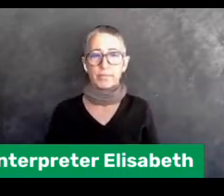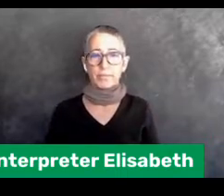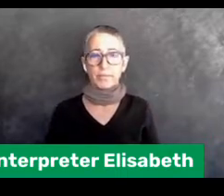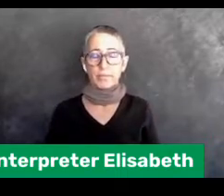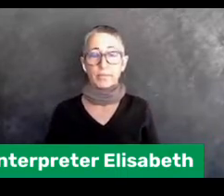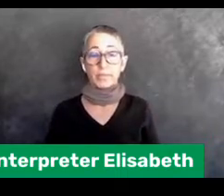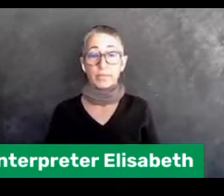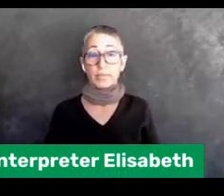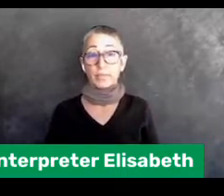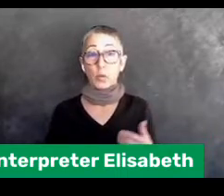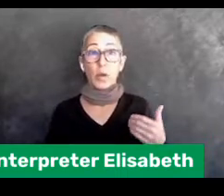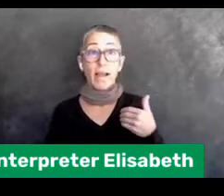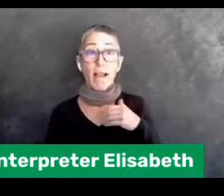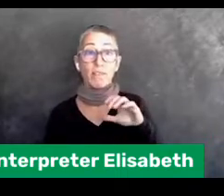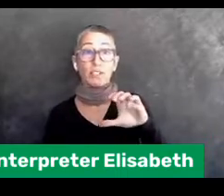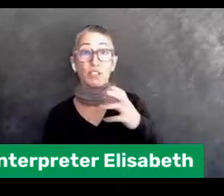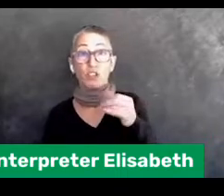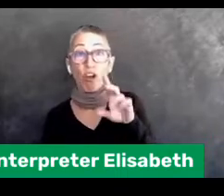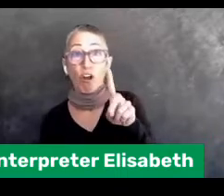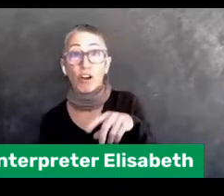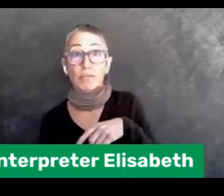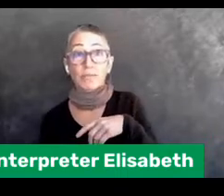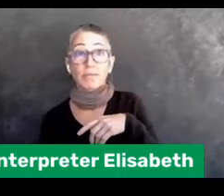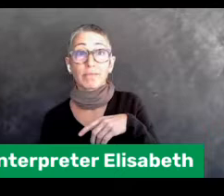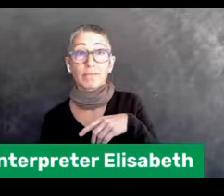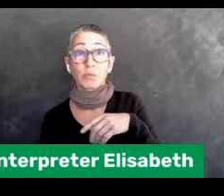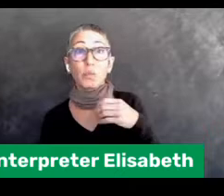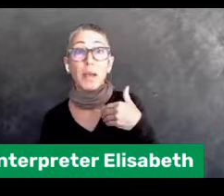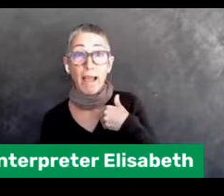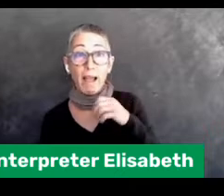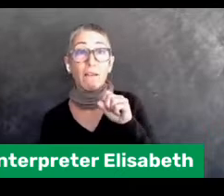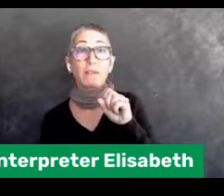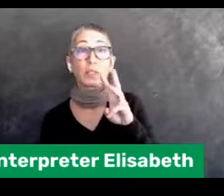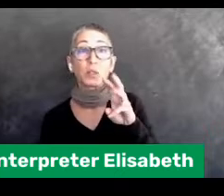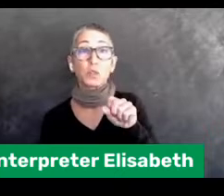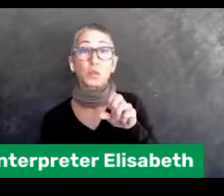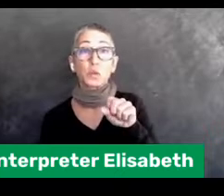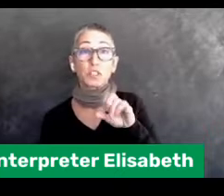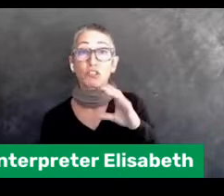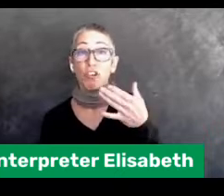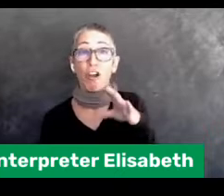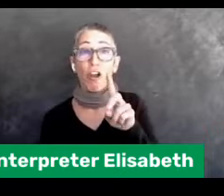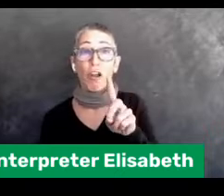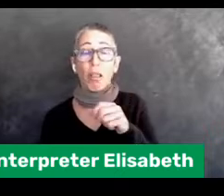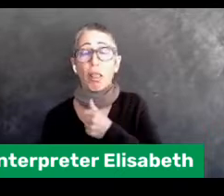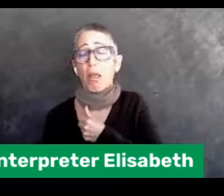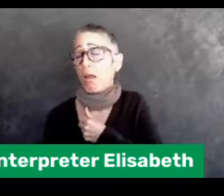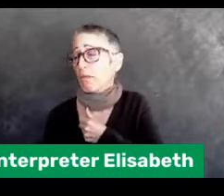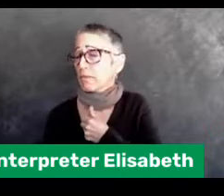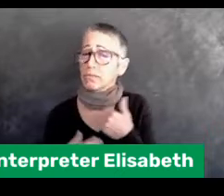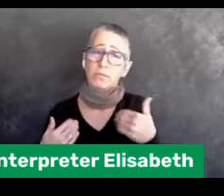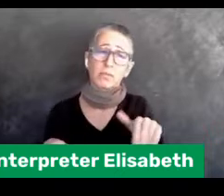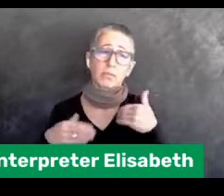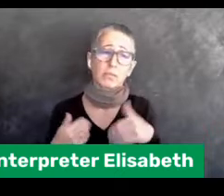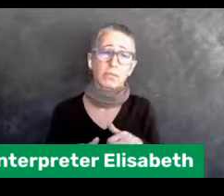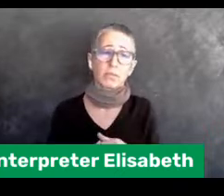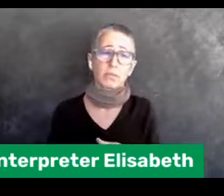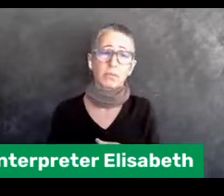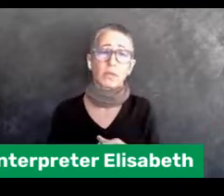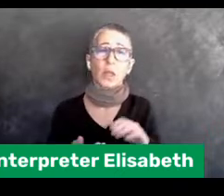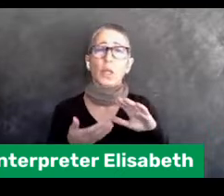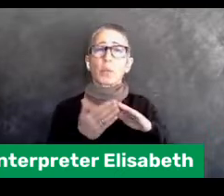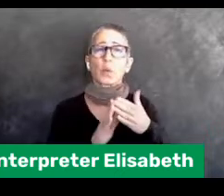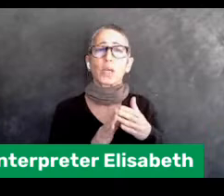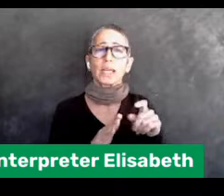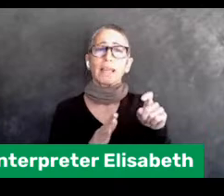We got chard. We got Swiss chard. Oh, I love Swiss chard. How do we give our community a facelift? The way South